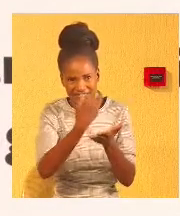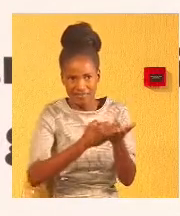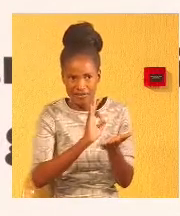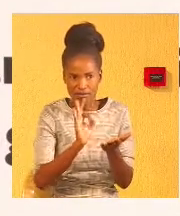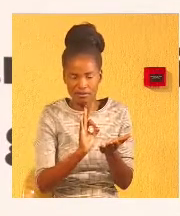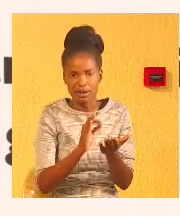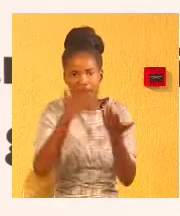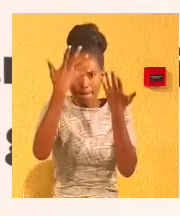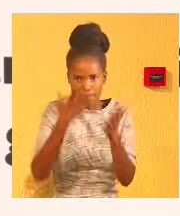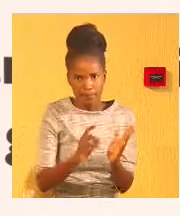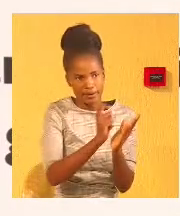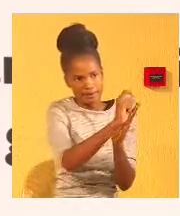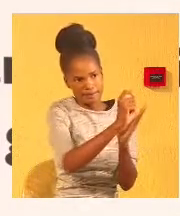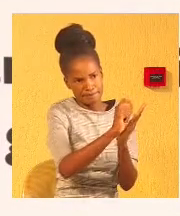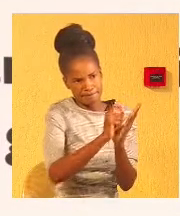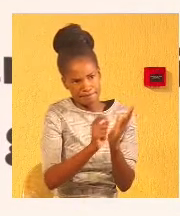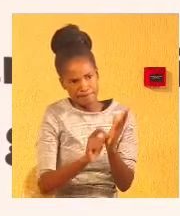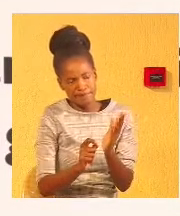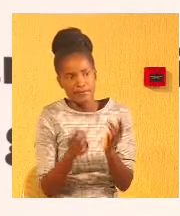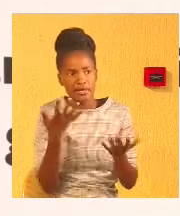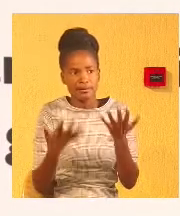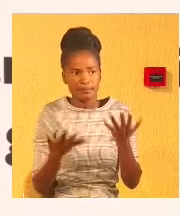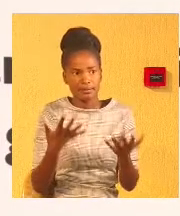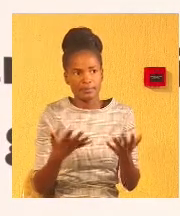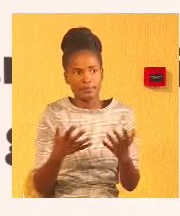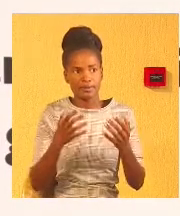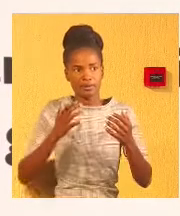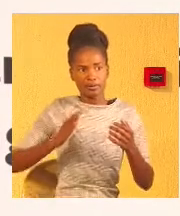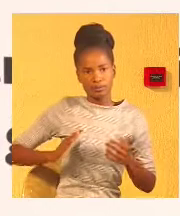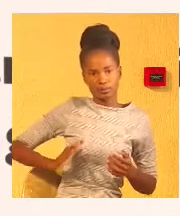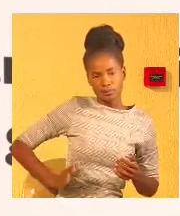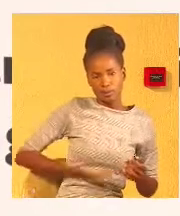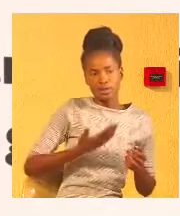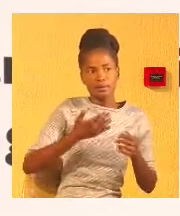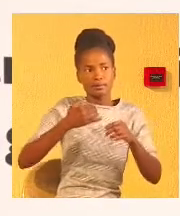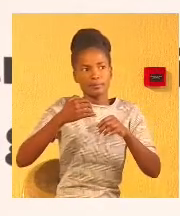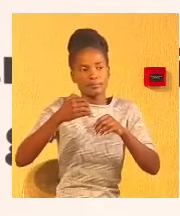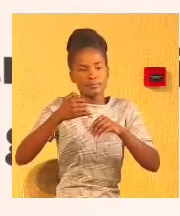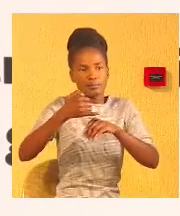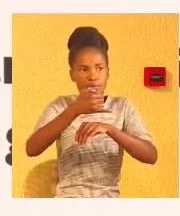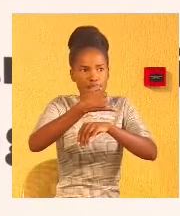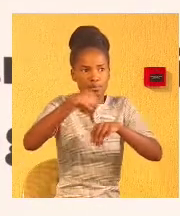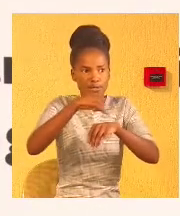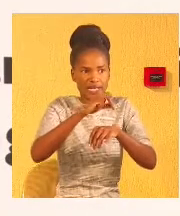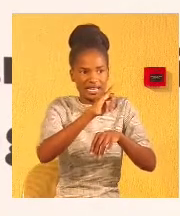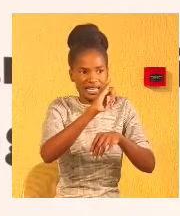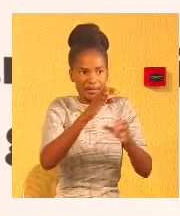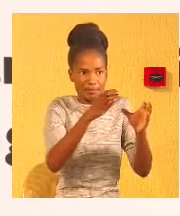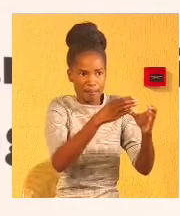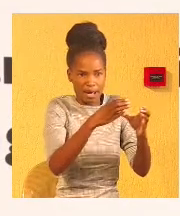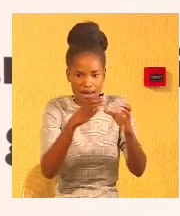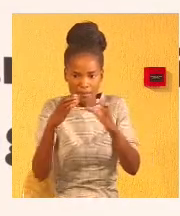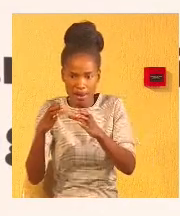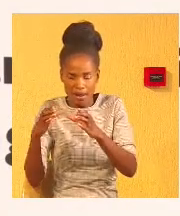have filled this, if that movement is within the zone, the